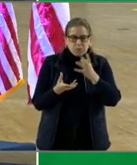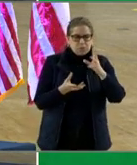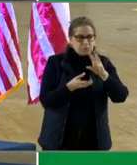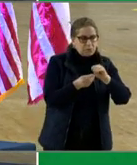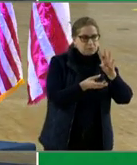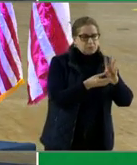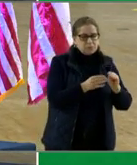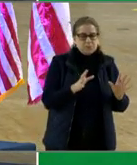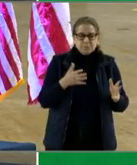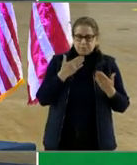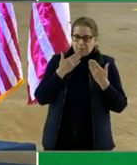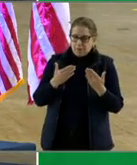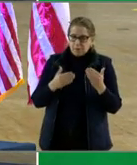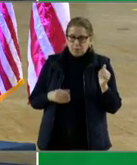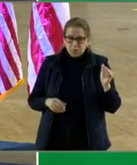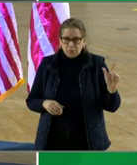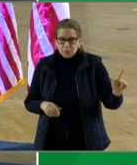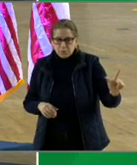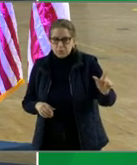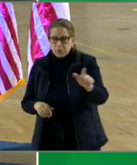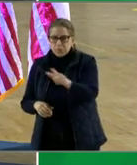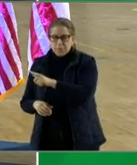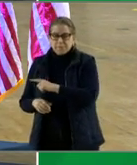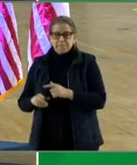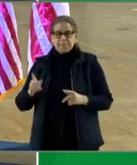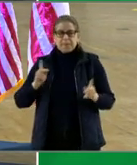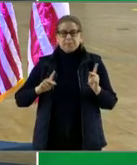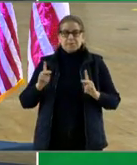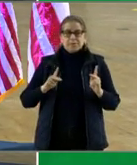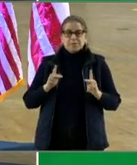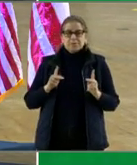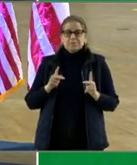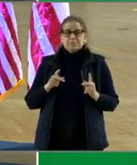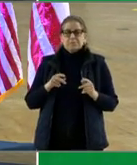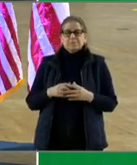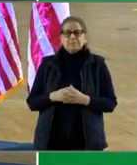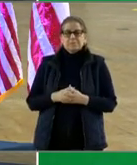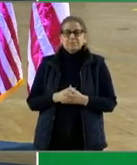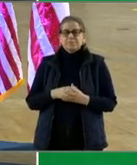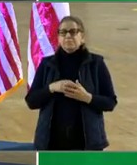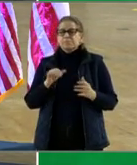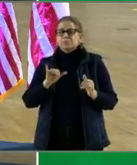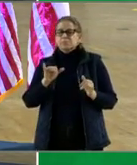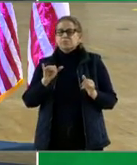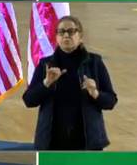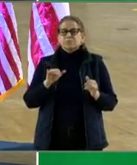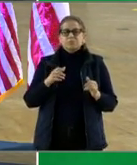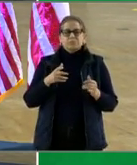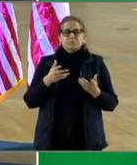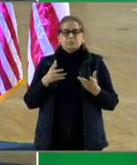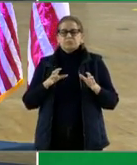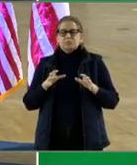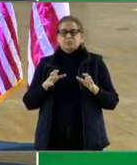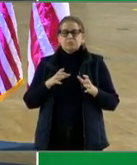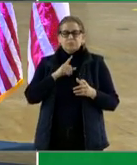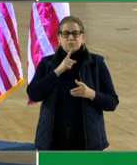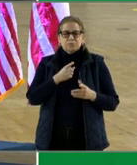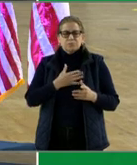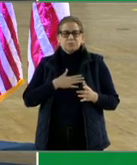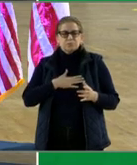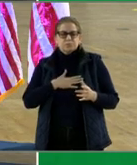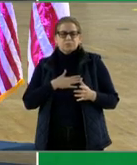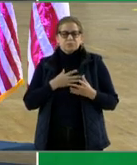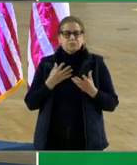you to folks who are doing acts of kindness outside of their normal work, like Jose Andres,